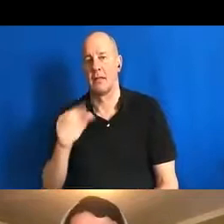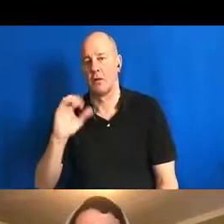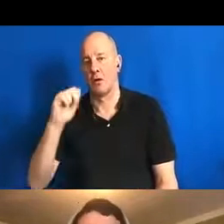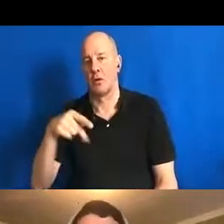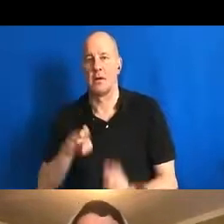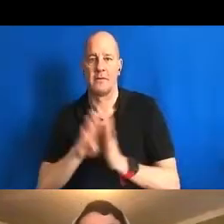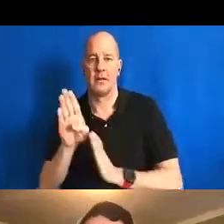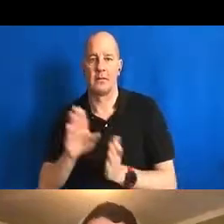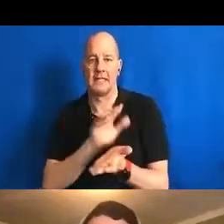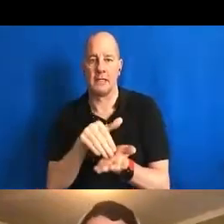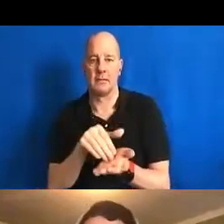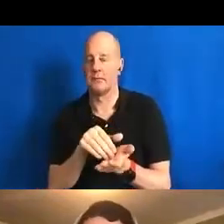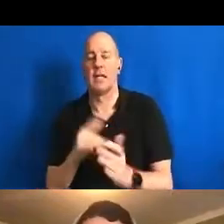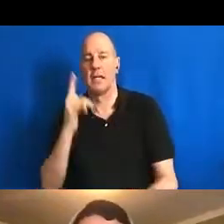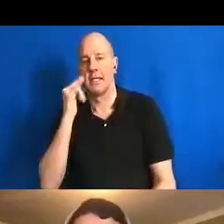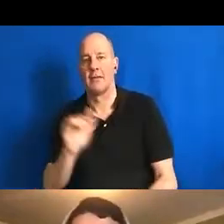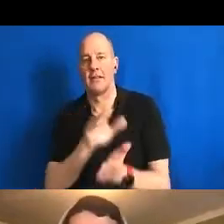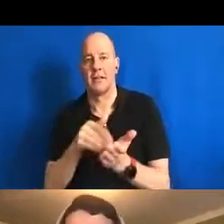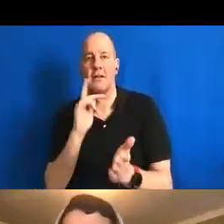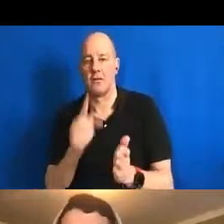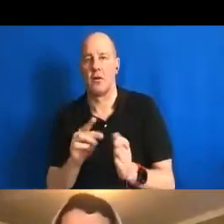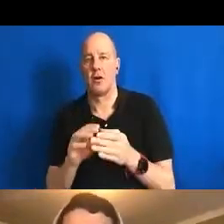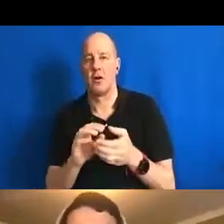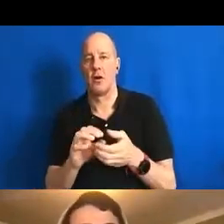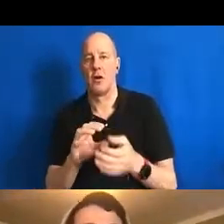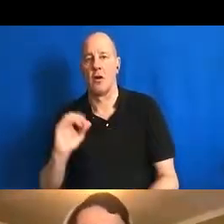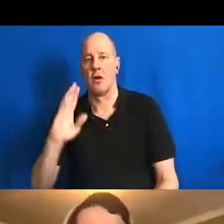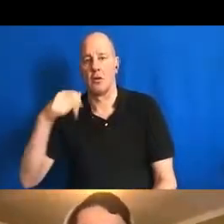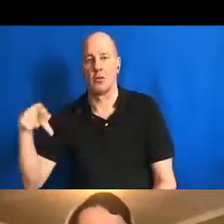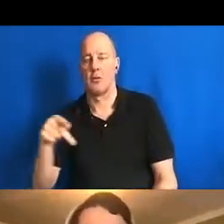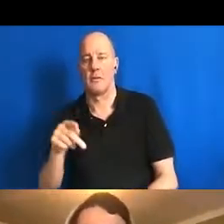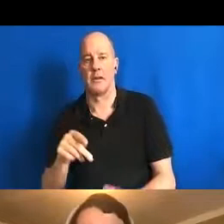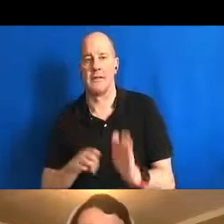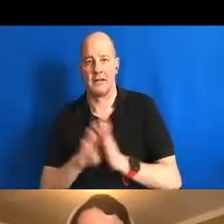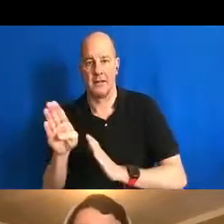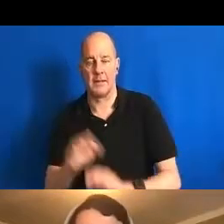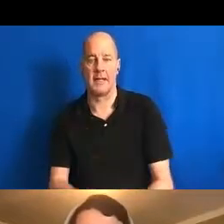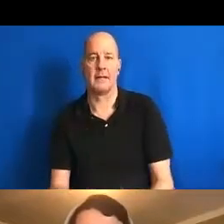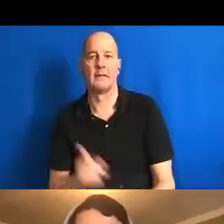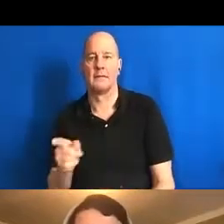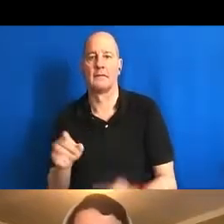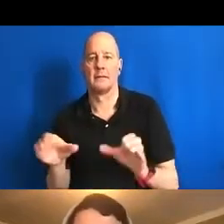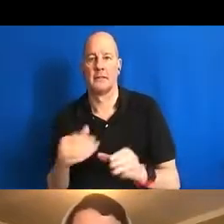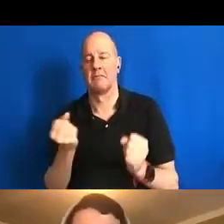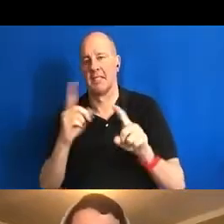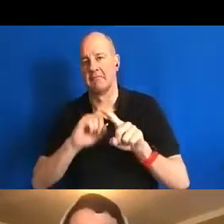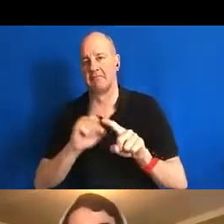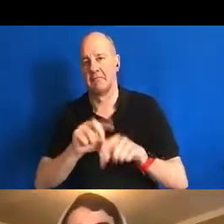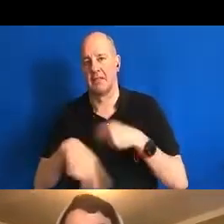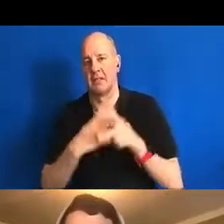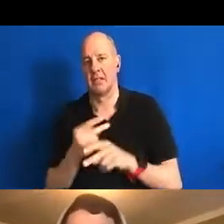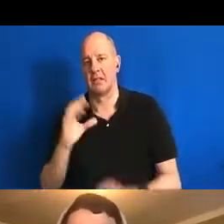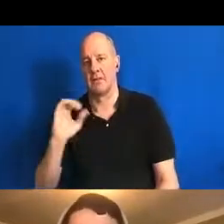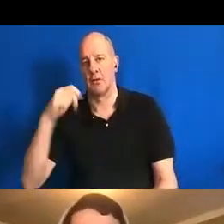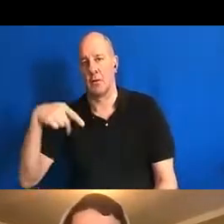Center, California Center for Cooperative Development, it's a typo, CCCD. And they do all different types of cooperatives,